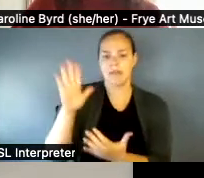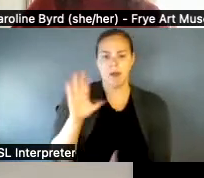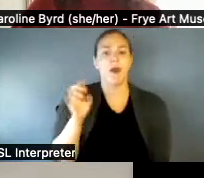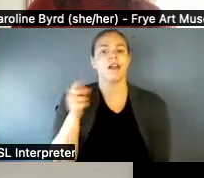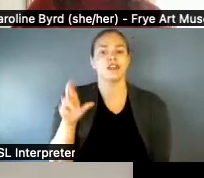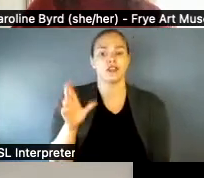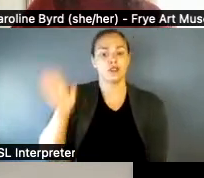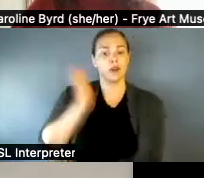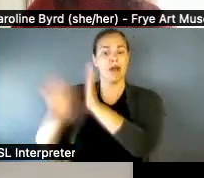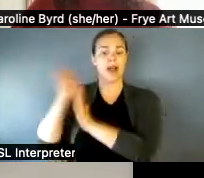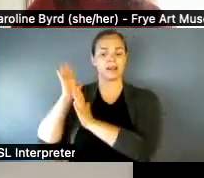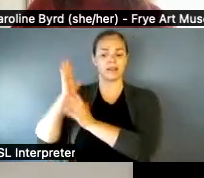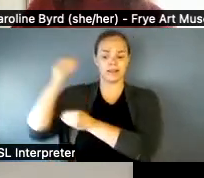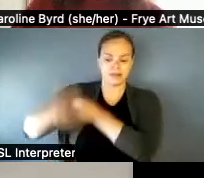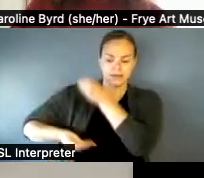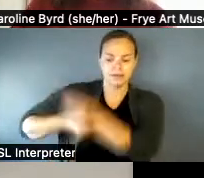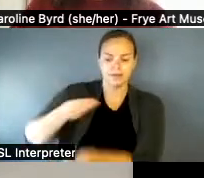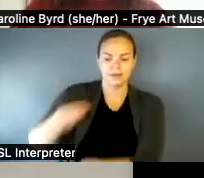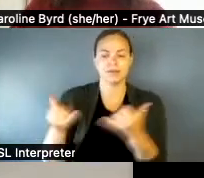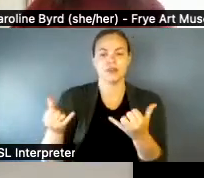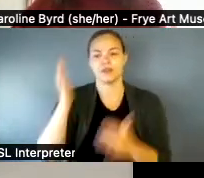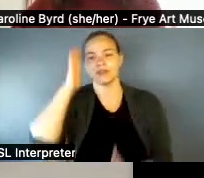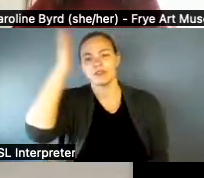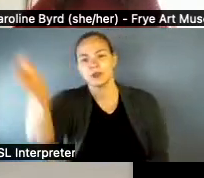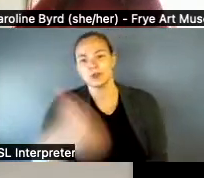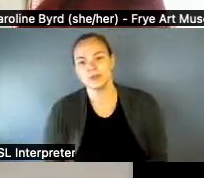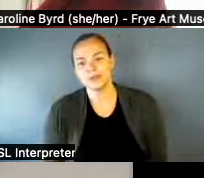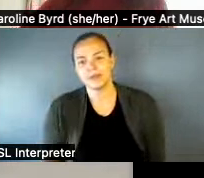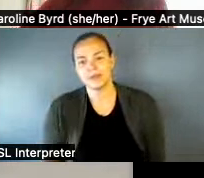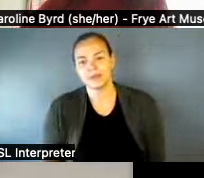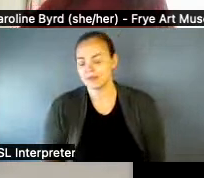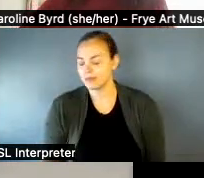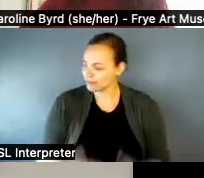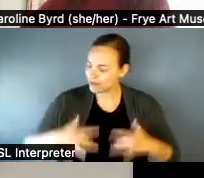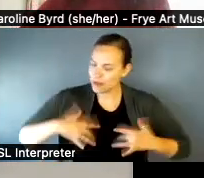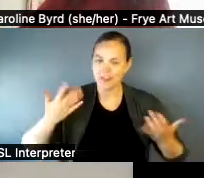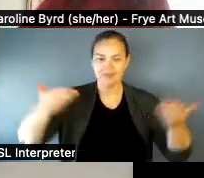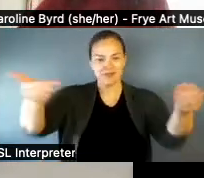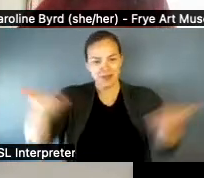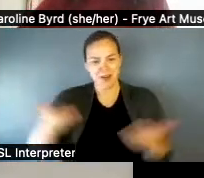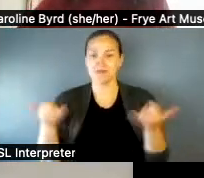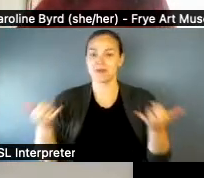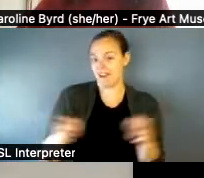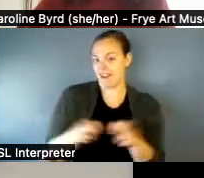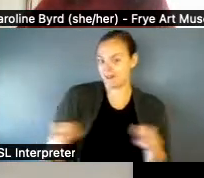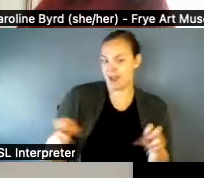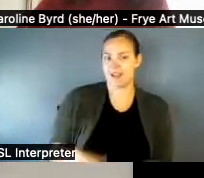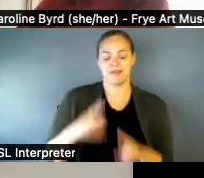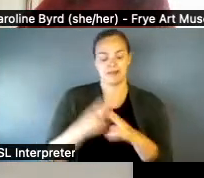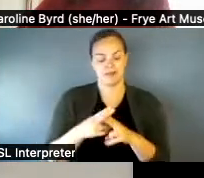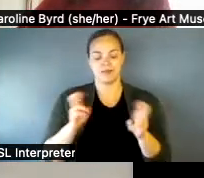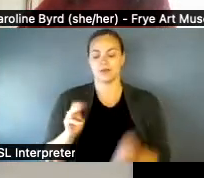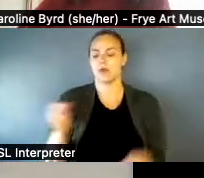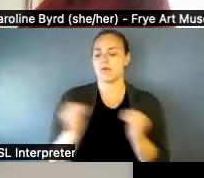as well as future generations. We are thrilled to welcome you to today's panel, More Than Human,